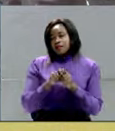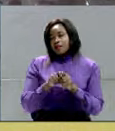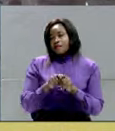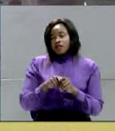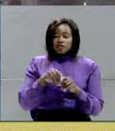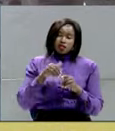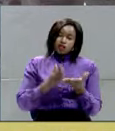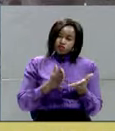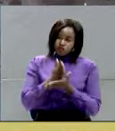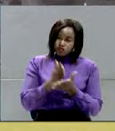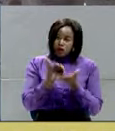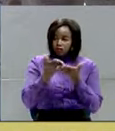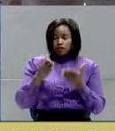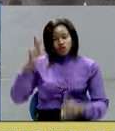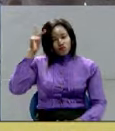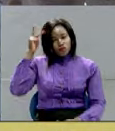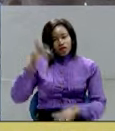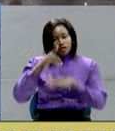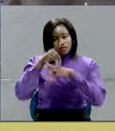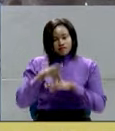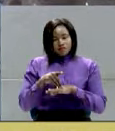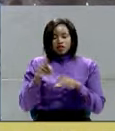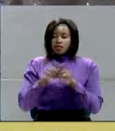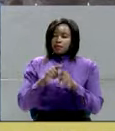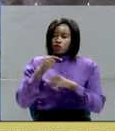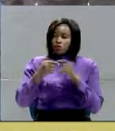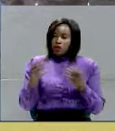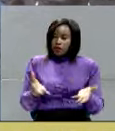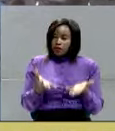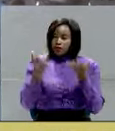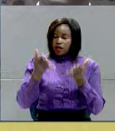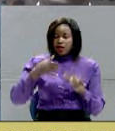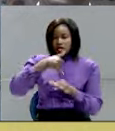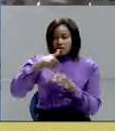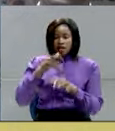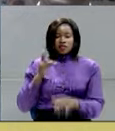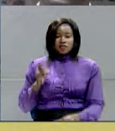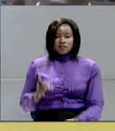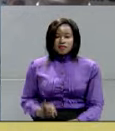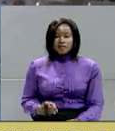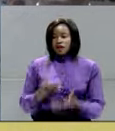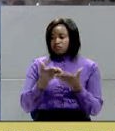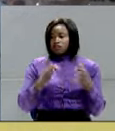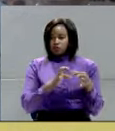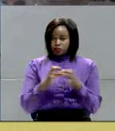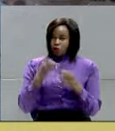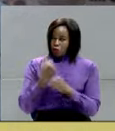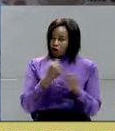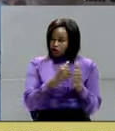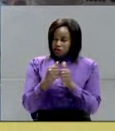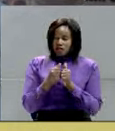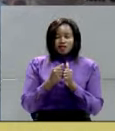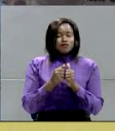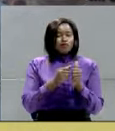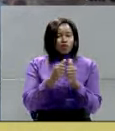An Afrocentric knowledge base enriched by interdisciplinary complementarity will lead us on